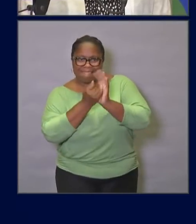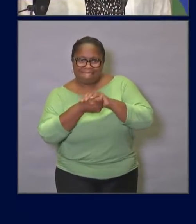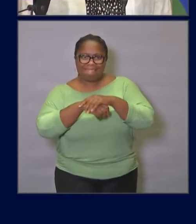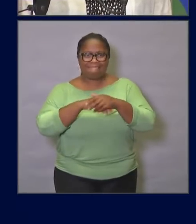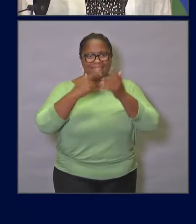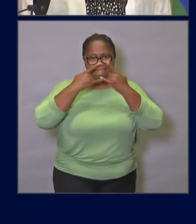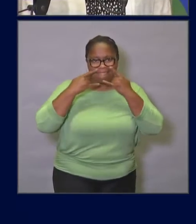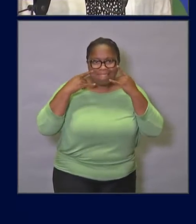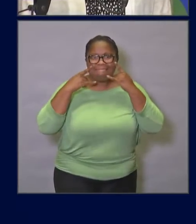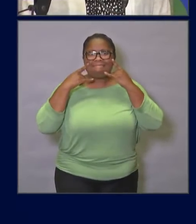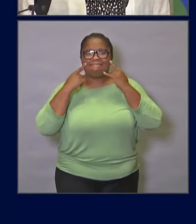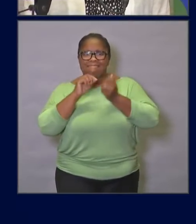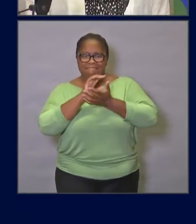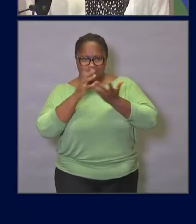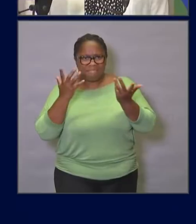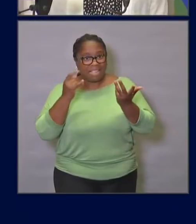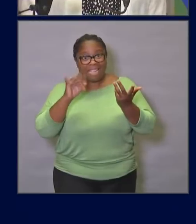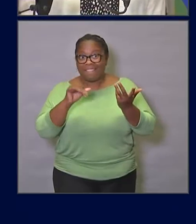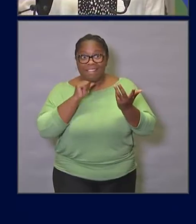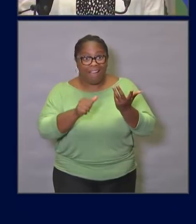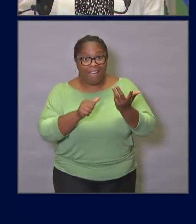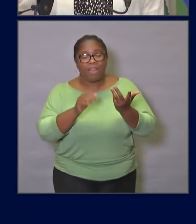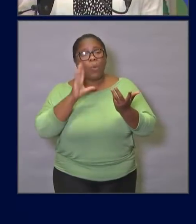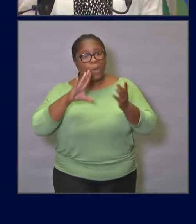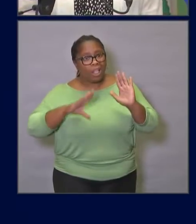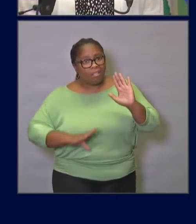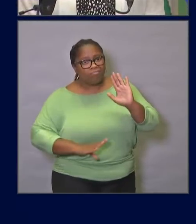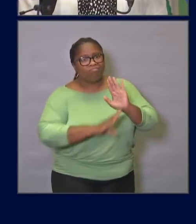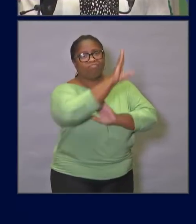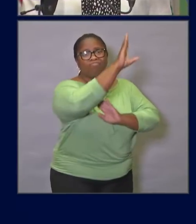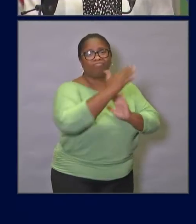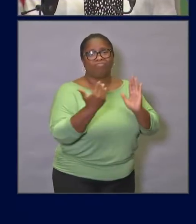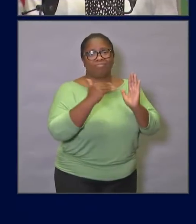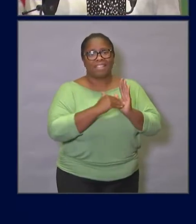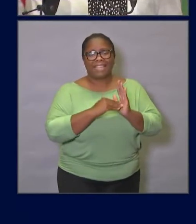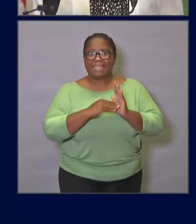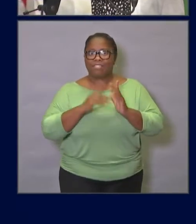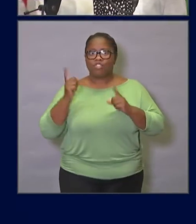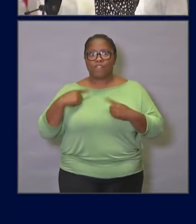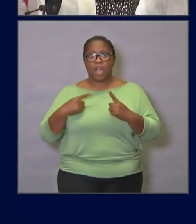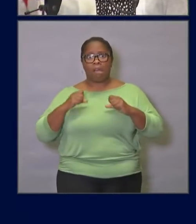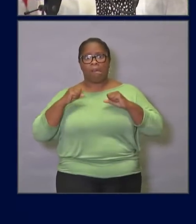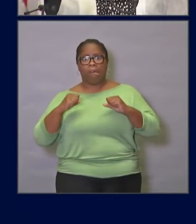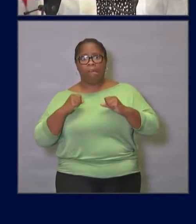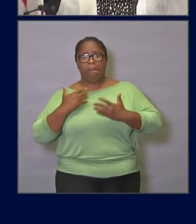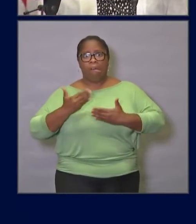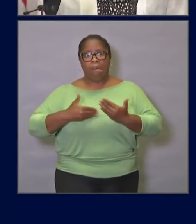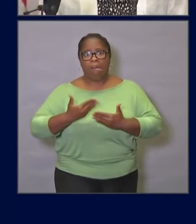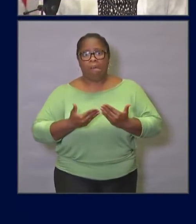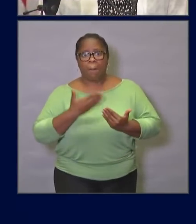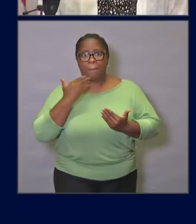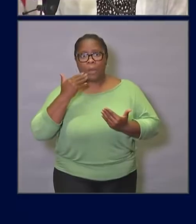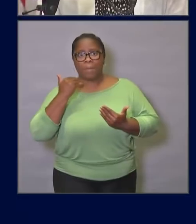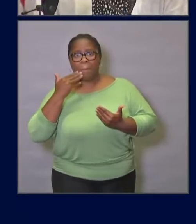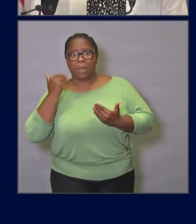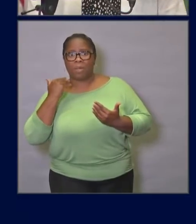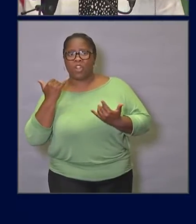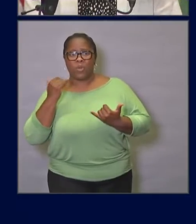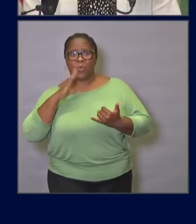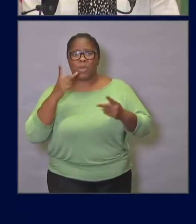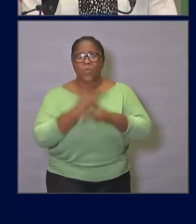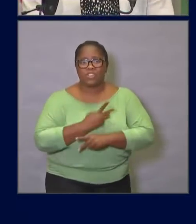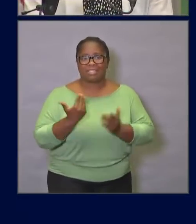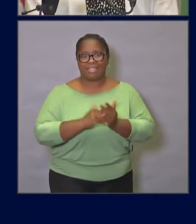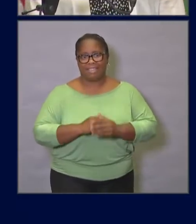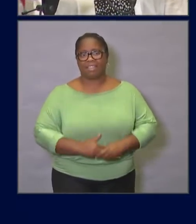not see the cases start to go up and reverse course from the progress that we've been able to make over the past couple of weeks. The next